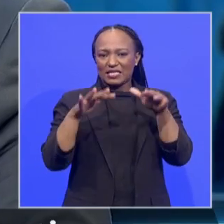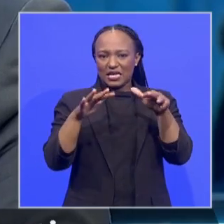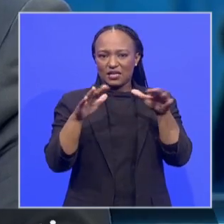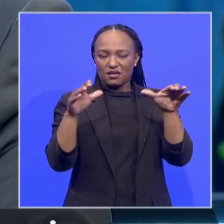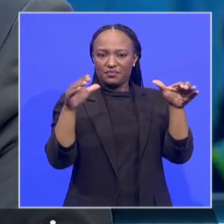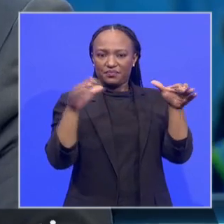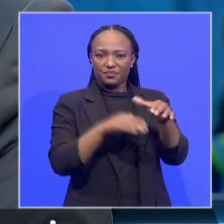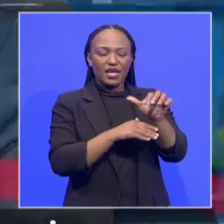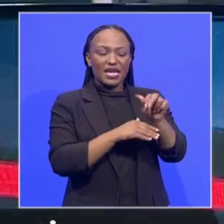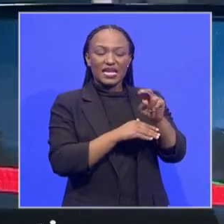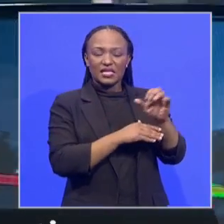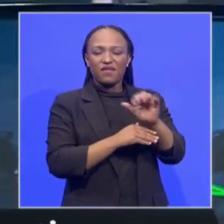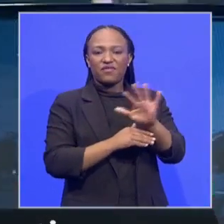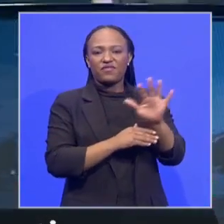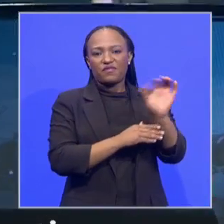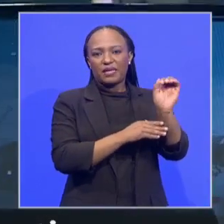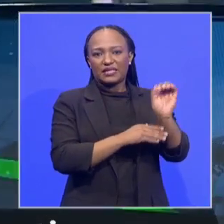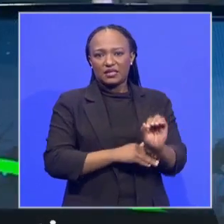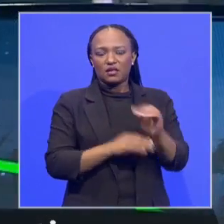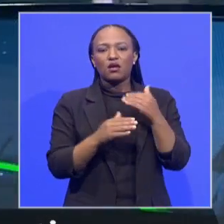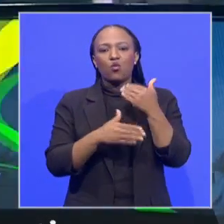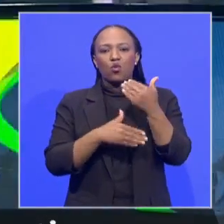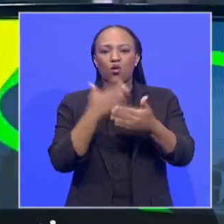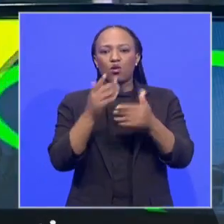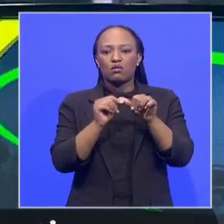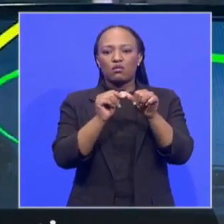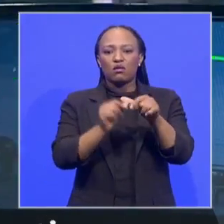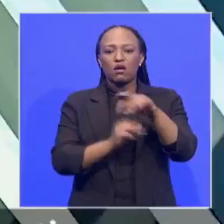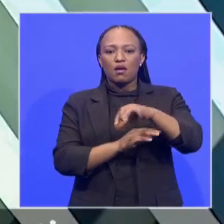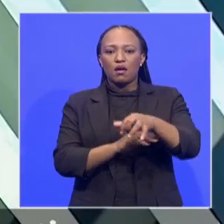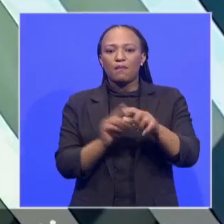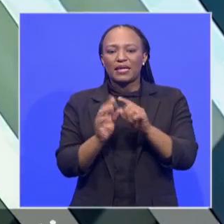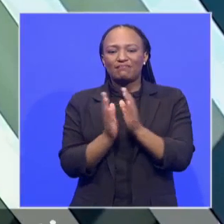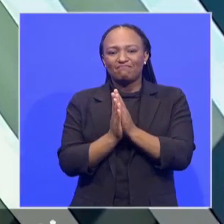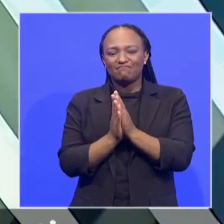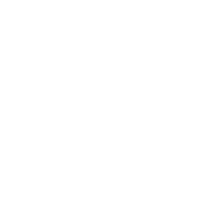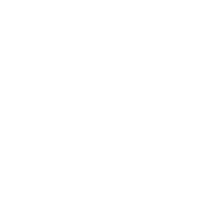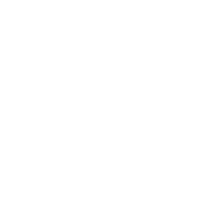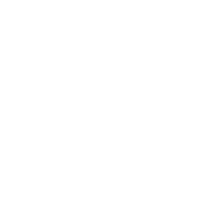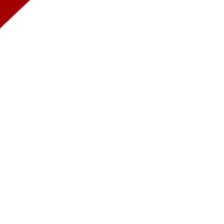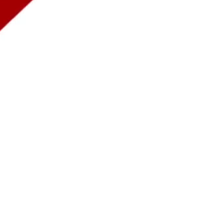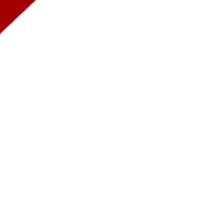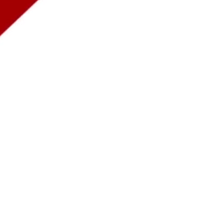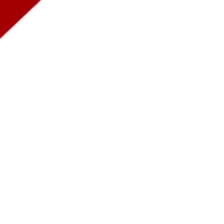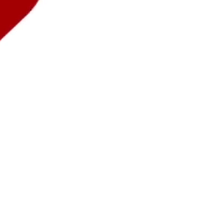55%. Yeah, we're going to continue looking at these numbers, Prof. Debba. Really do appreciate it.